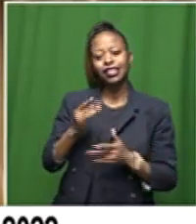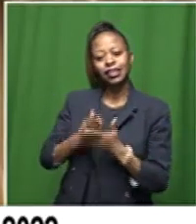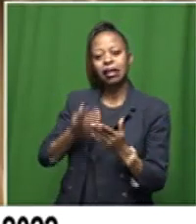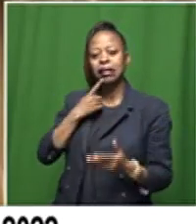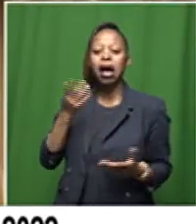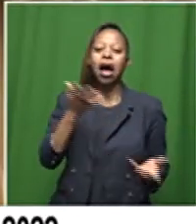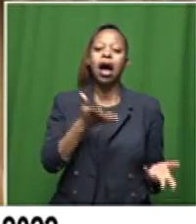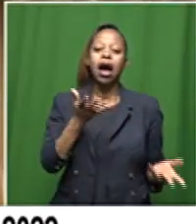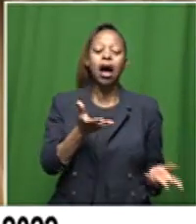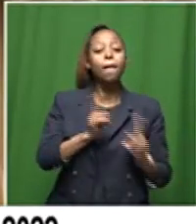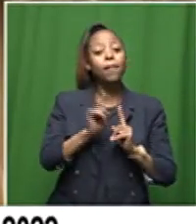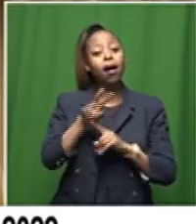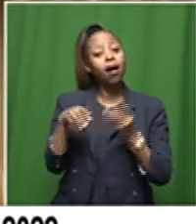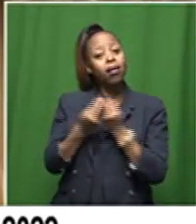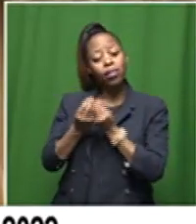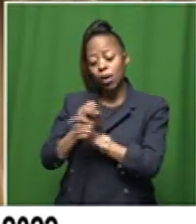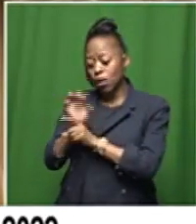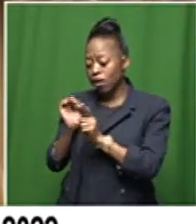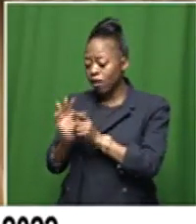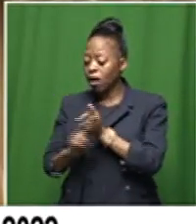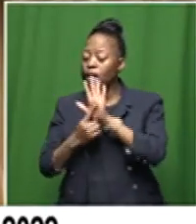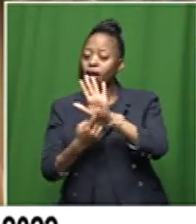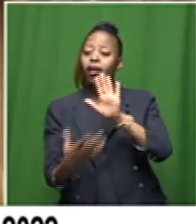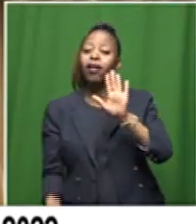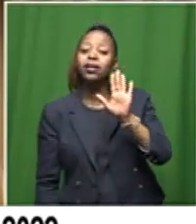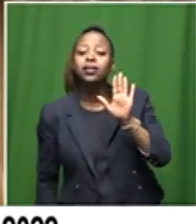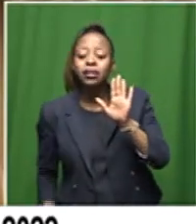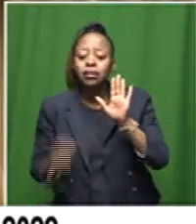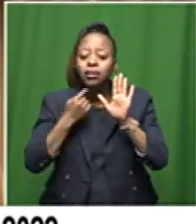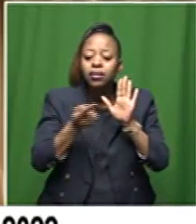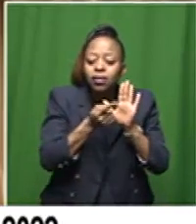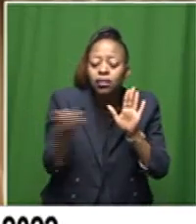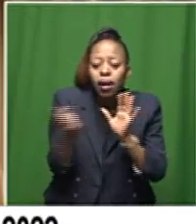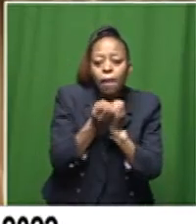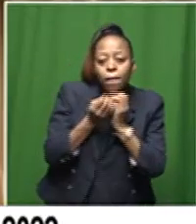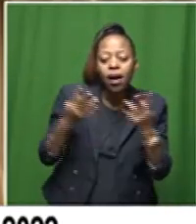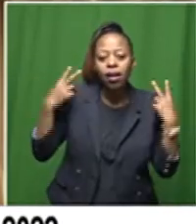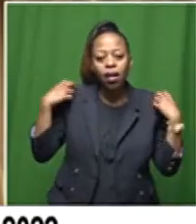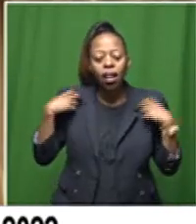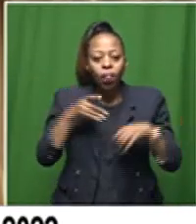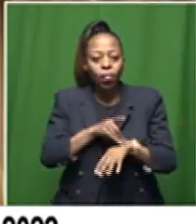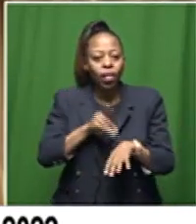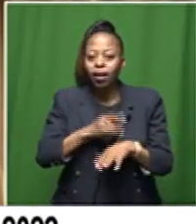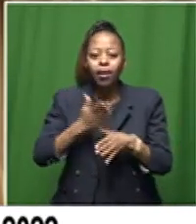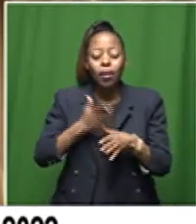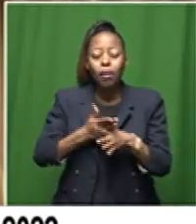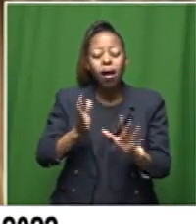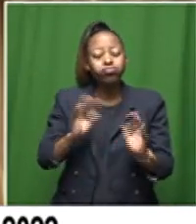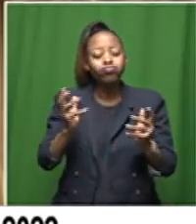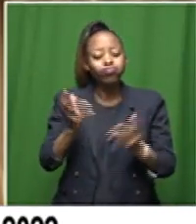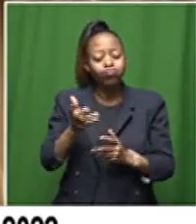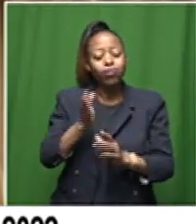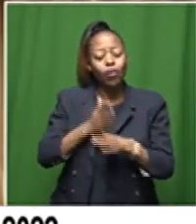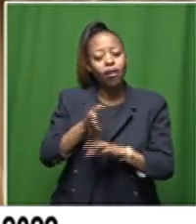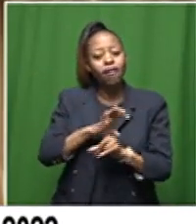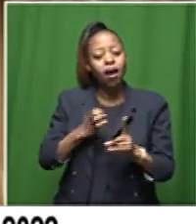globally. One of the things that COVID has brought out is the fact that most healthcare professionals work in unfavorable